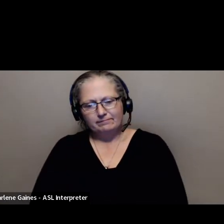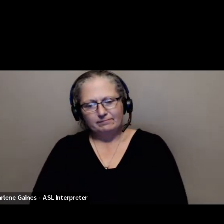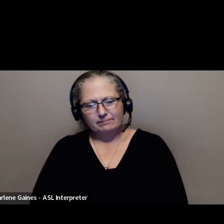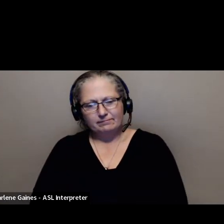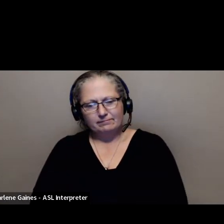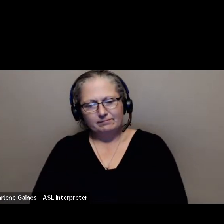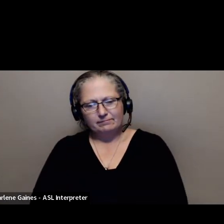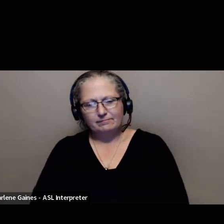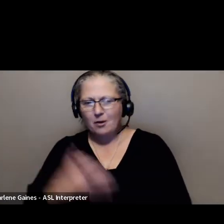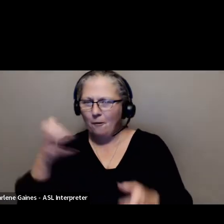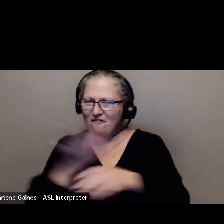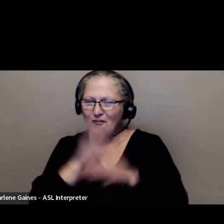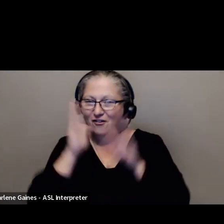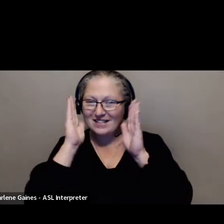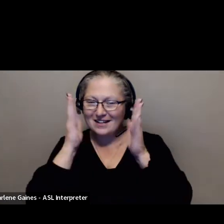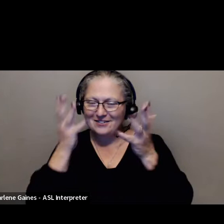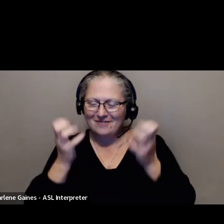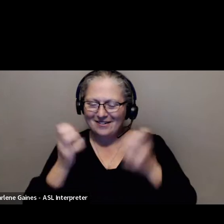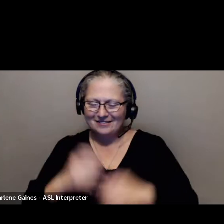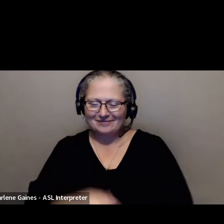full attention.